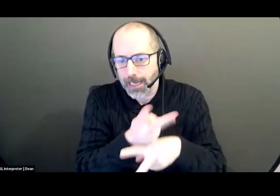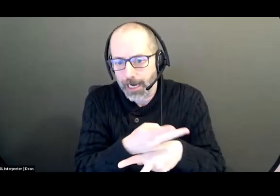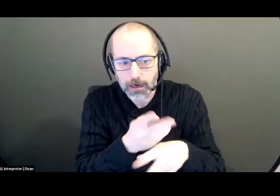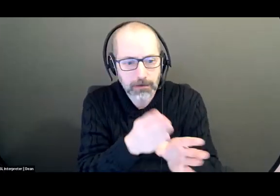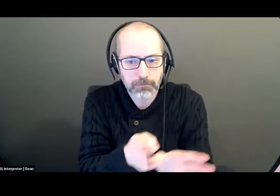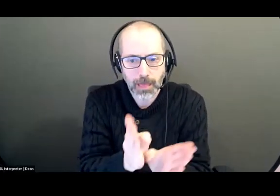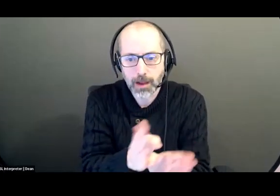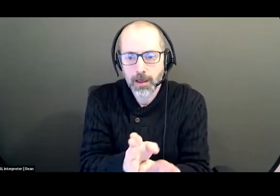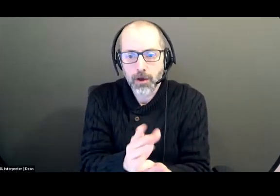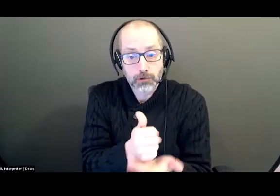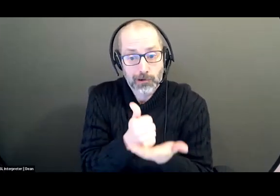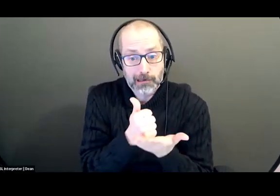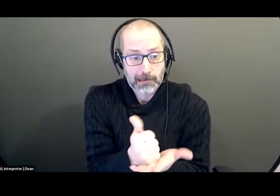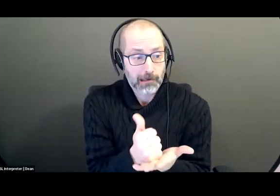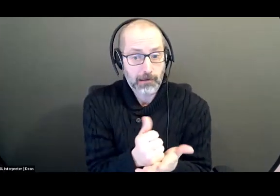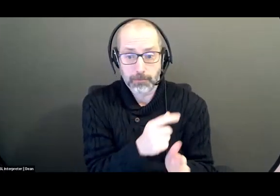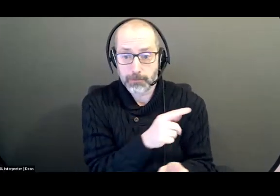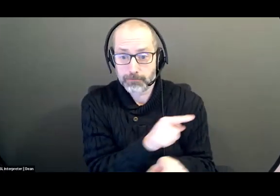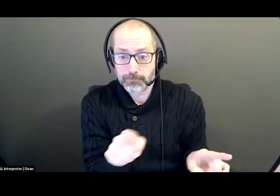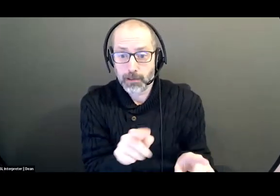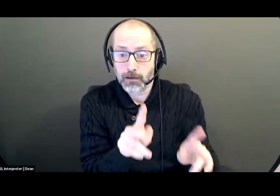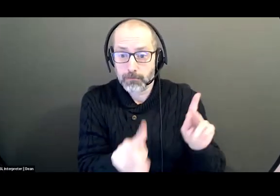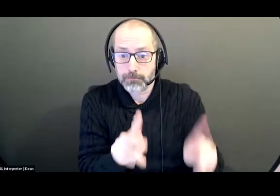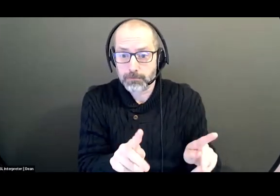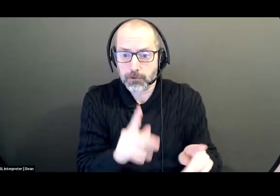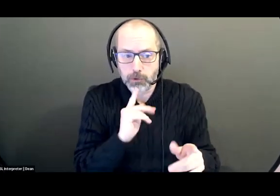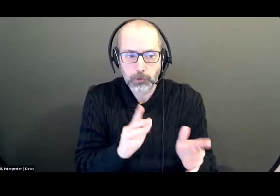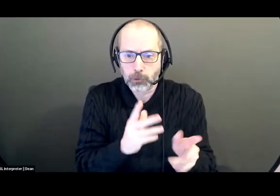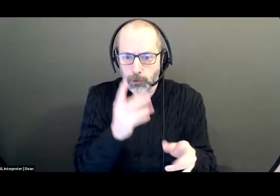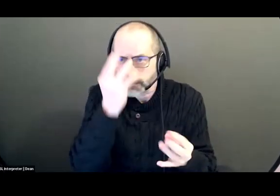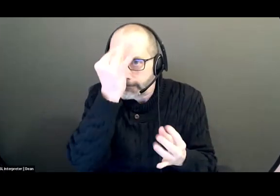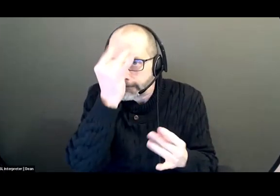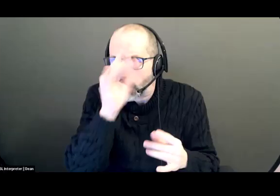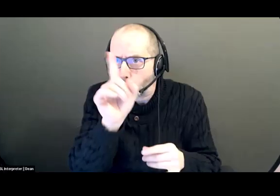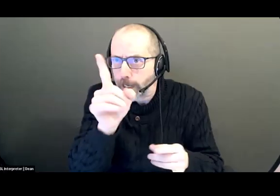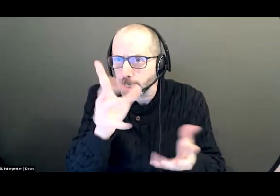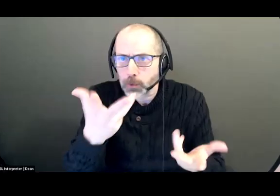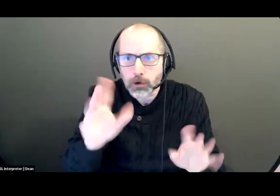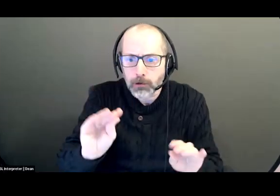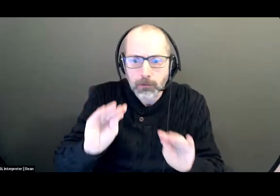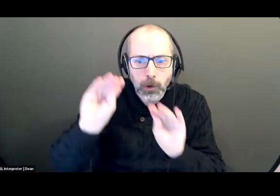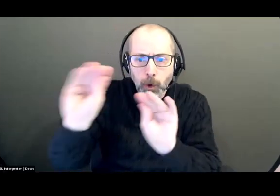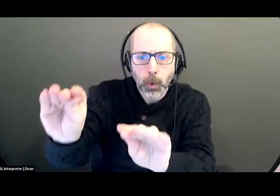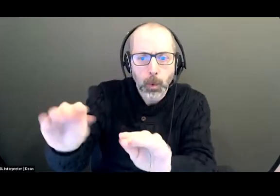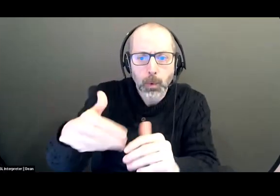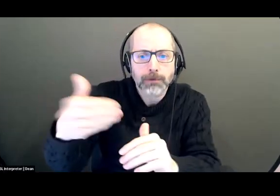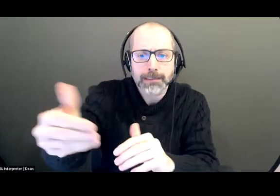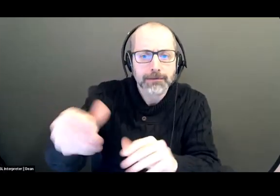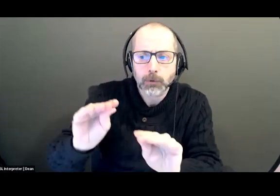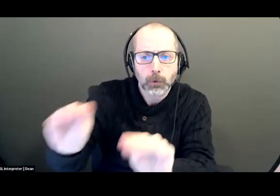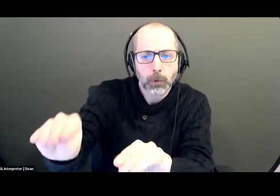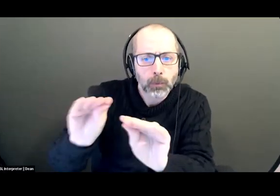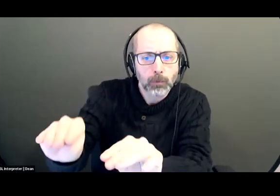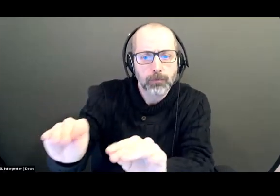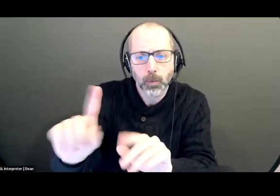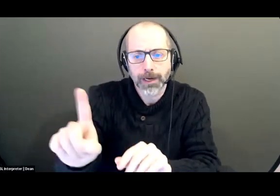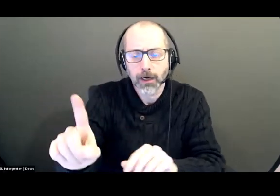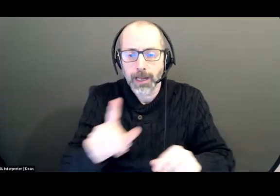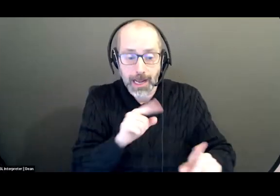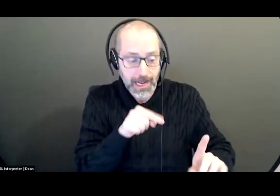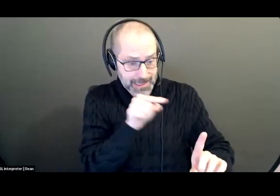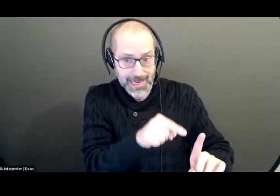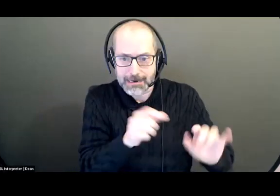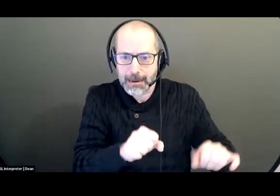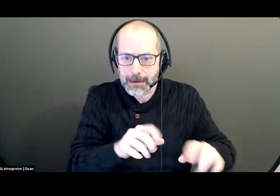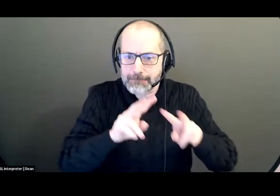partners to provide opportunities to care plan and to help our residents develop a sense of where they